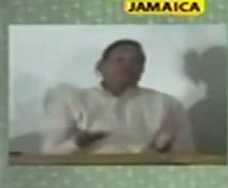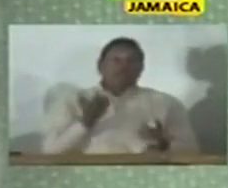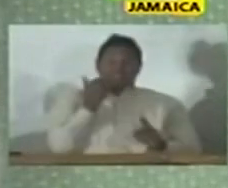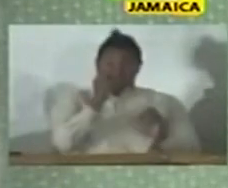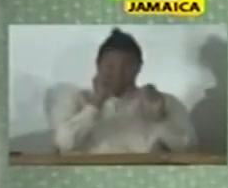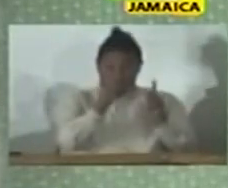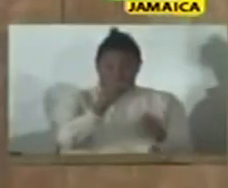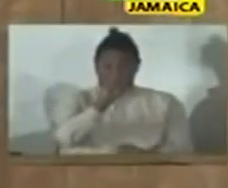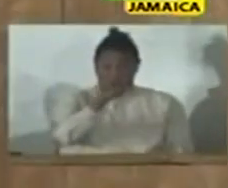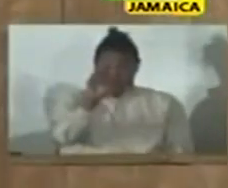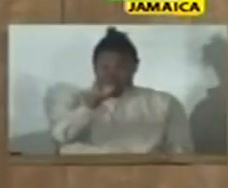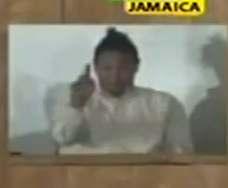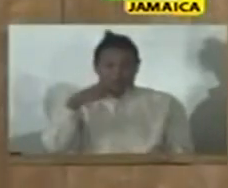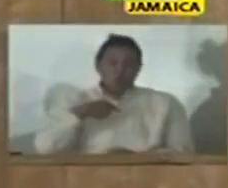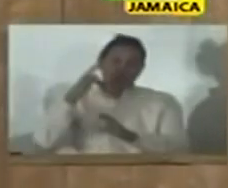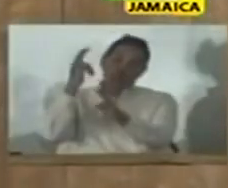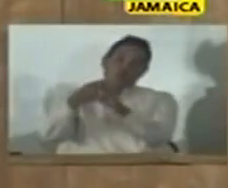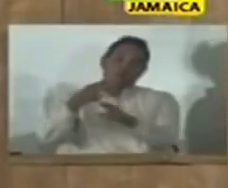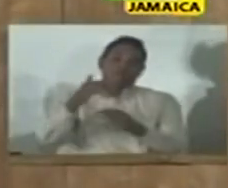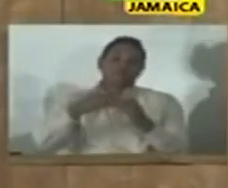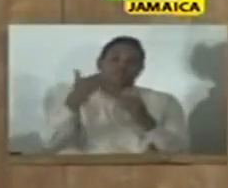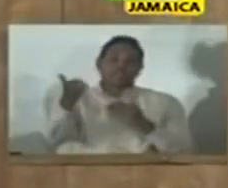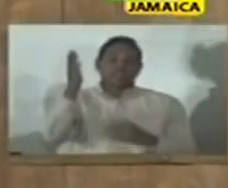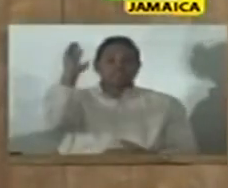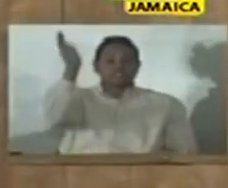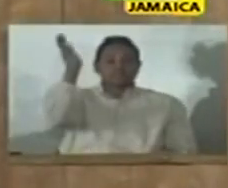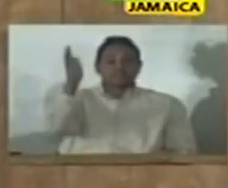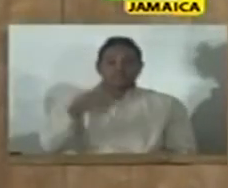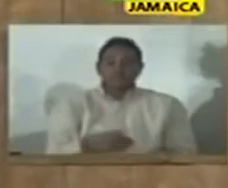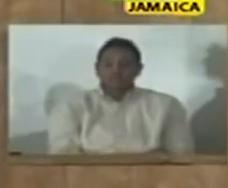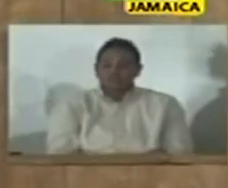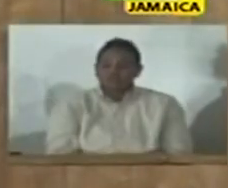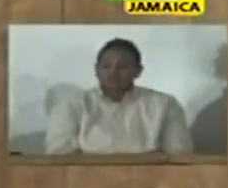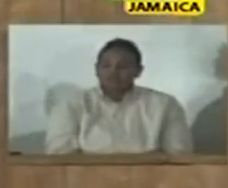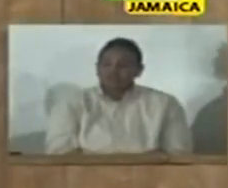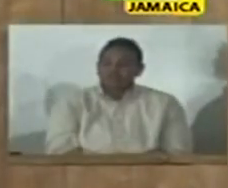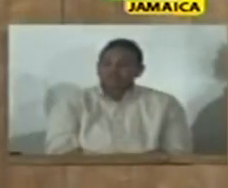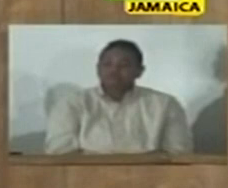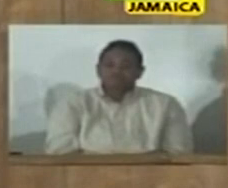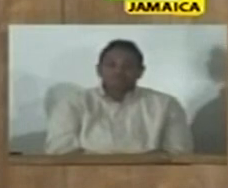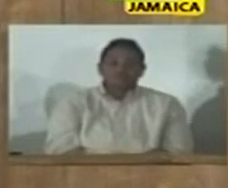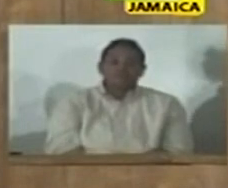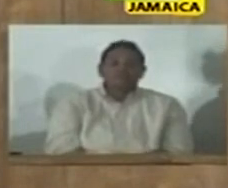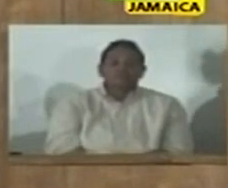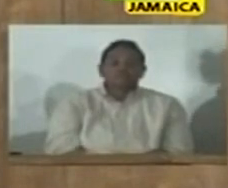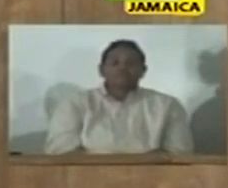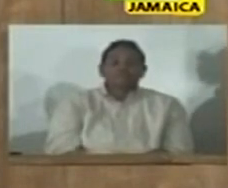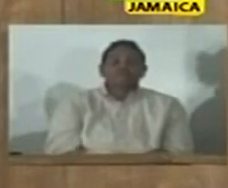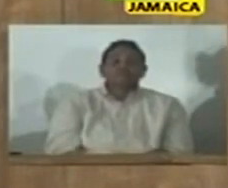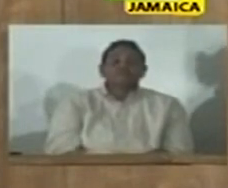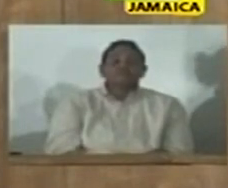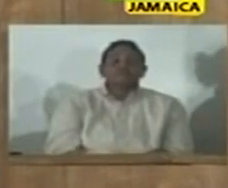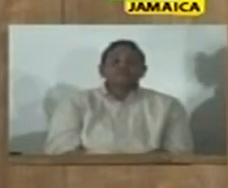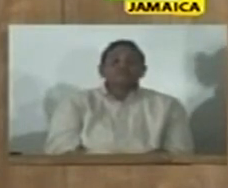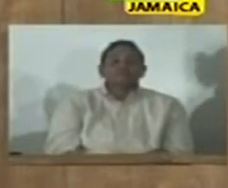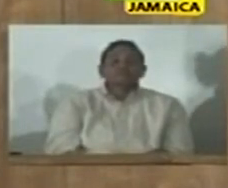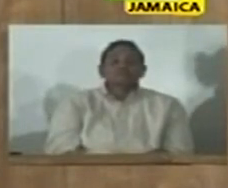on the next speaker. Mr. President, you have power. You have power, but I don't know if the authority